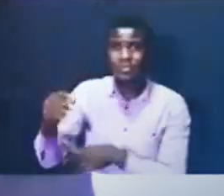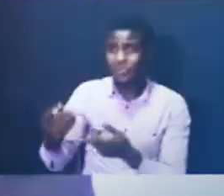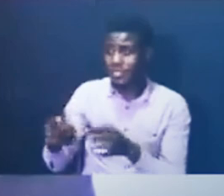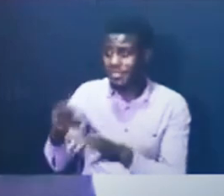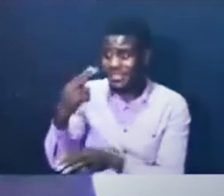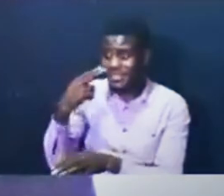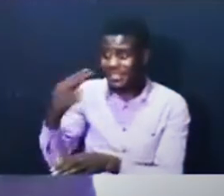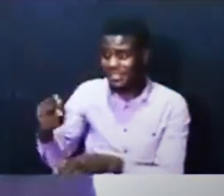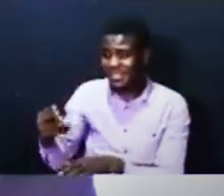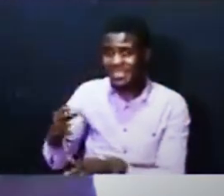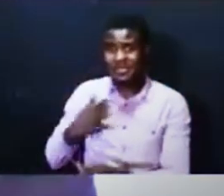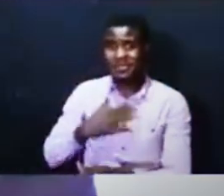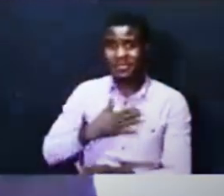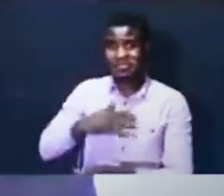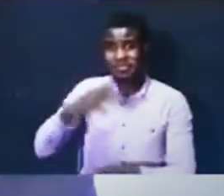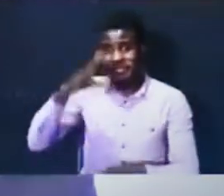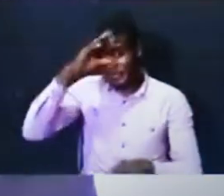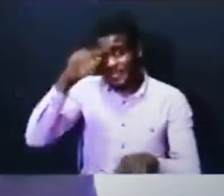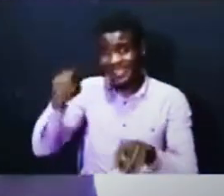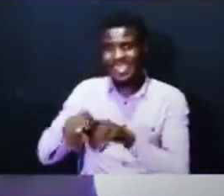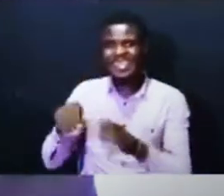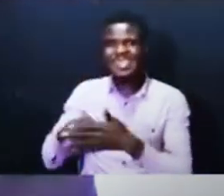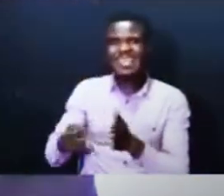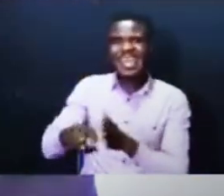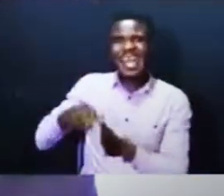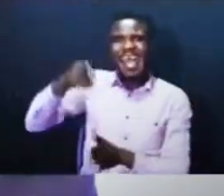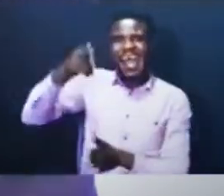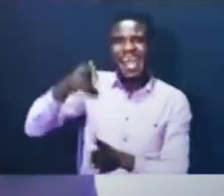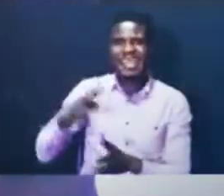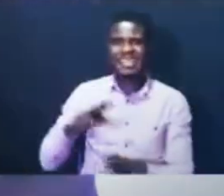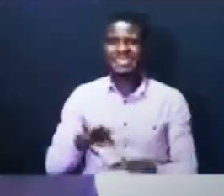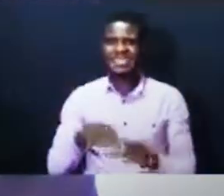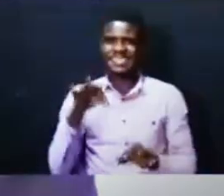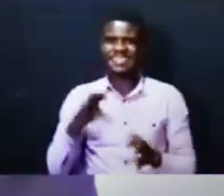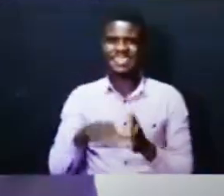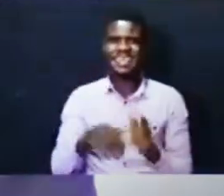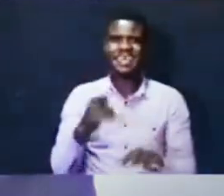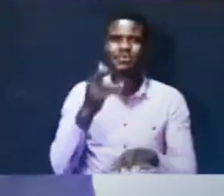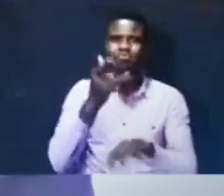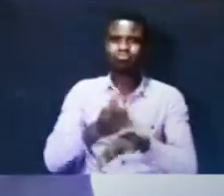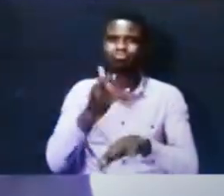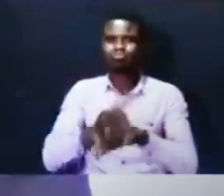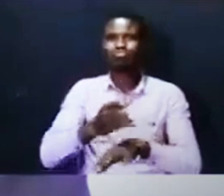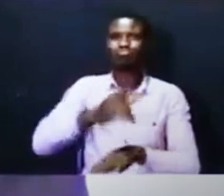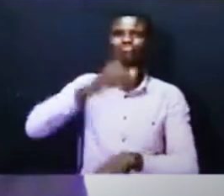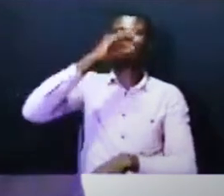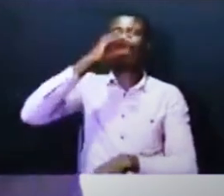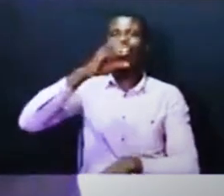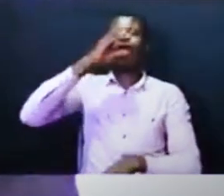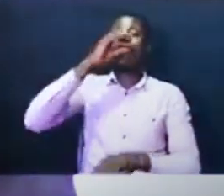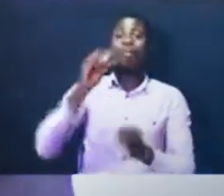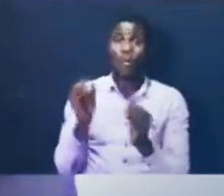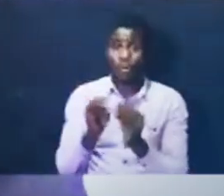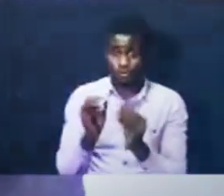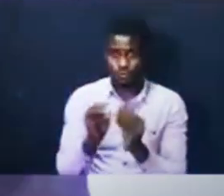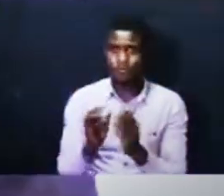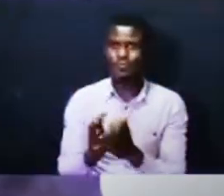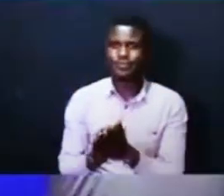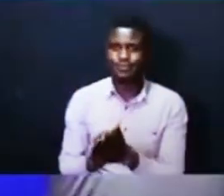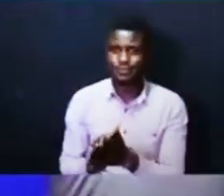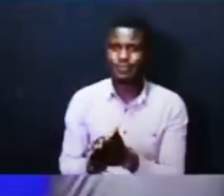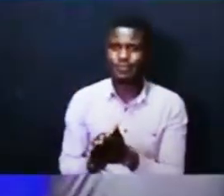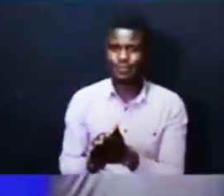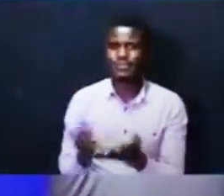spirits from drinking wine, and I say to you, now I've jumped to 28, so